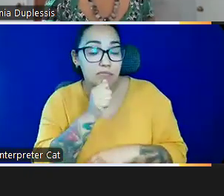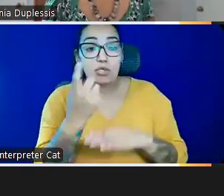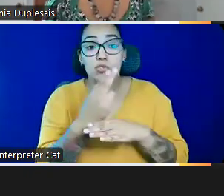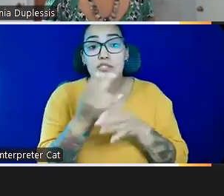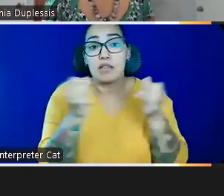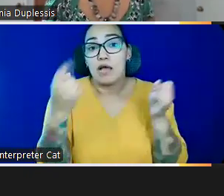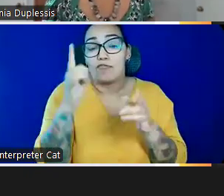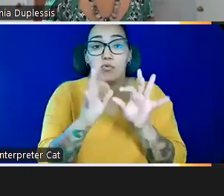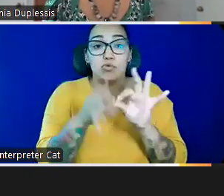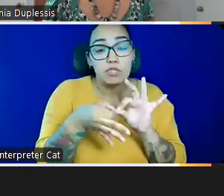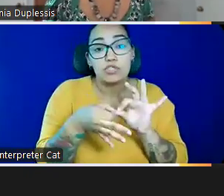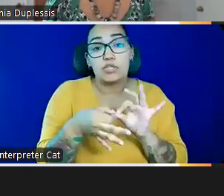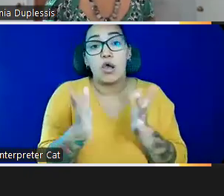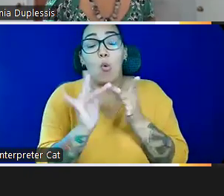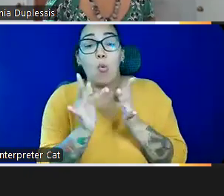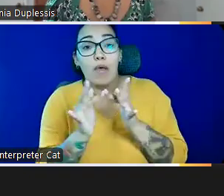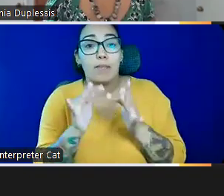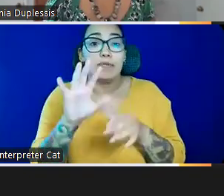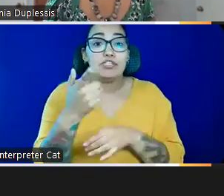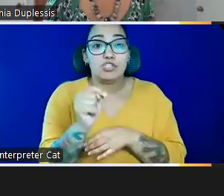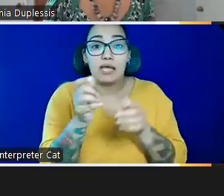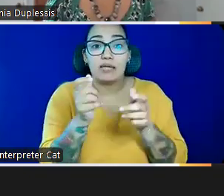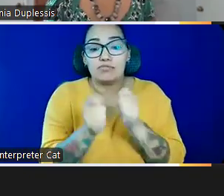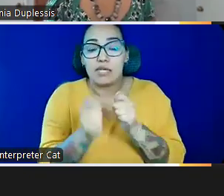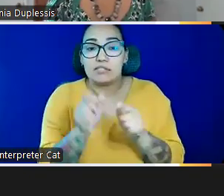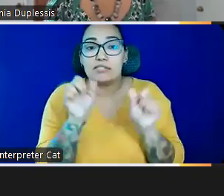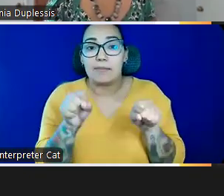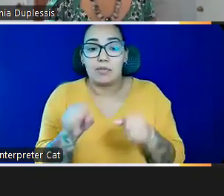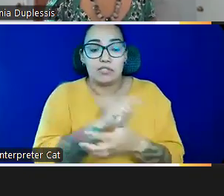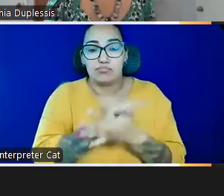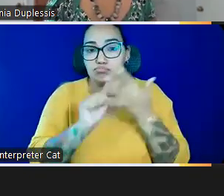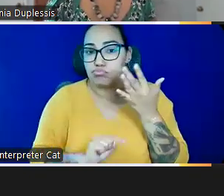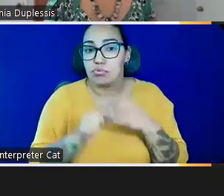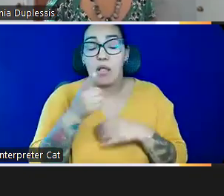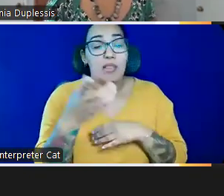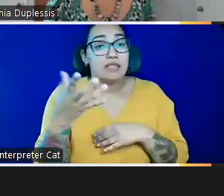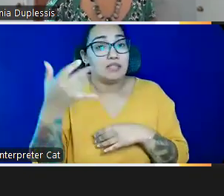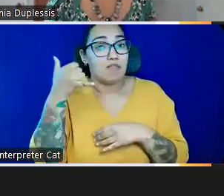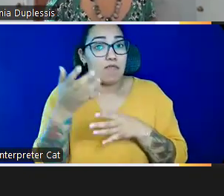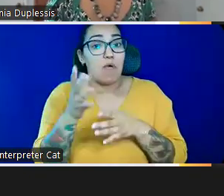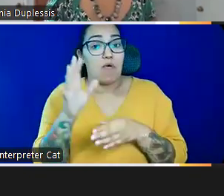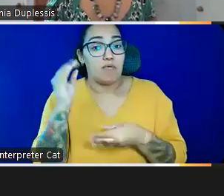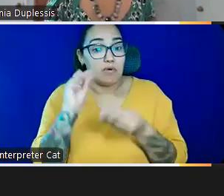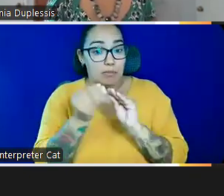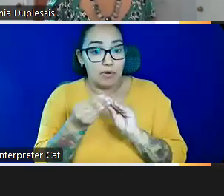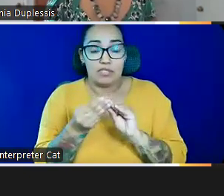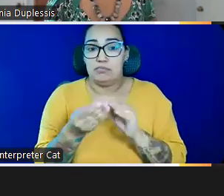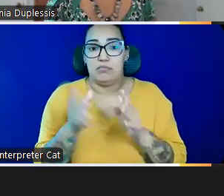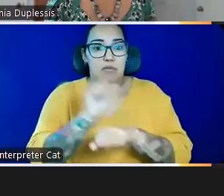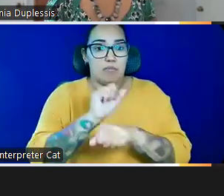offers web chat, and text capabilities. The hotline has been partnering with HRSA-funded health centers for